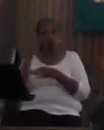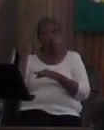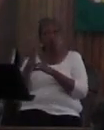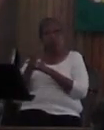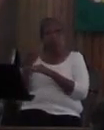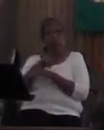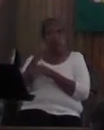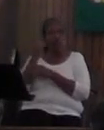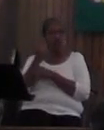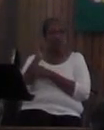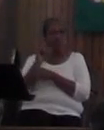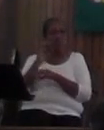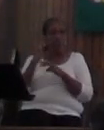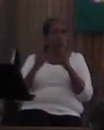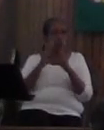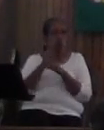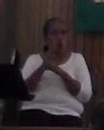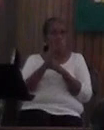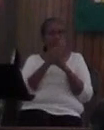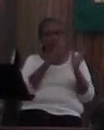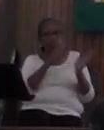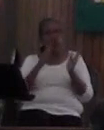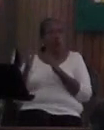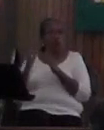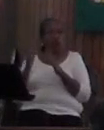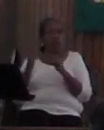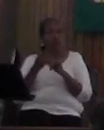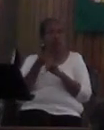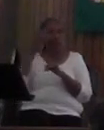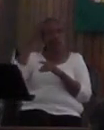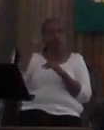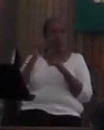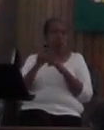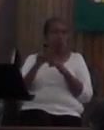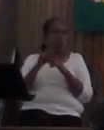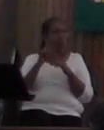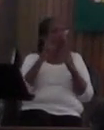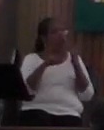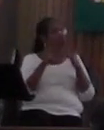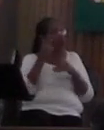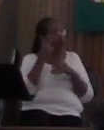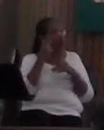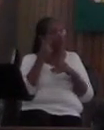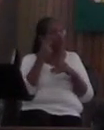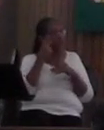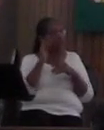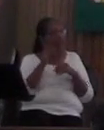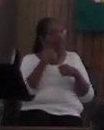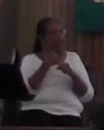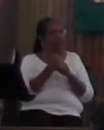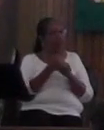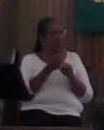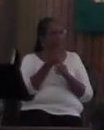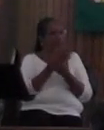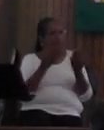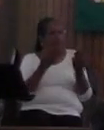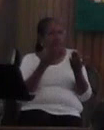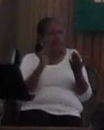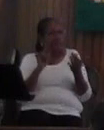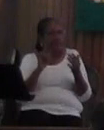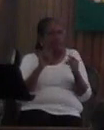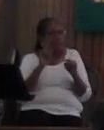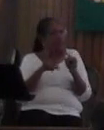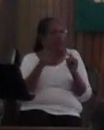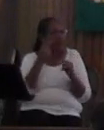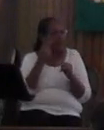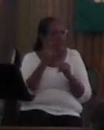worlds were prepared by the word of God, so that what is seen was made from things that are not visible.